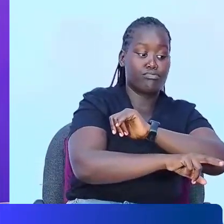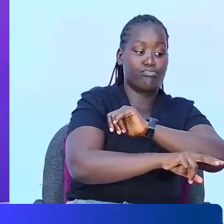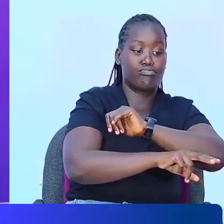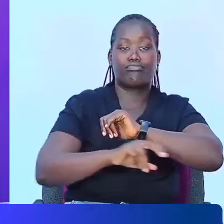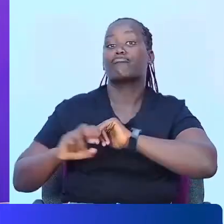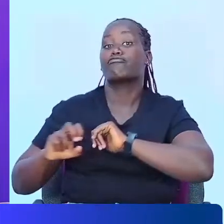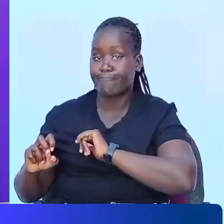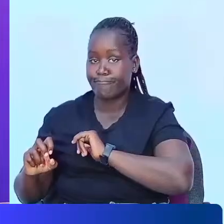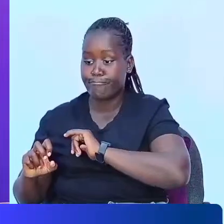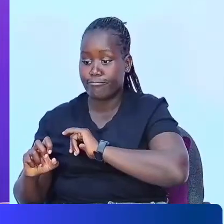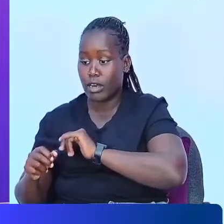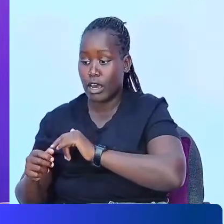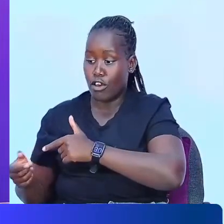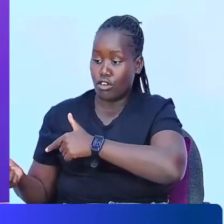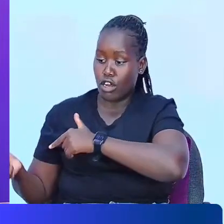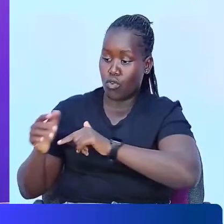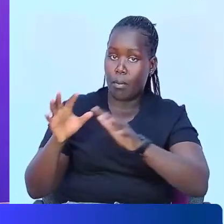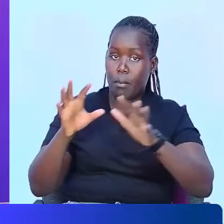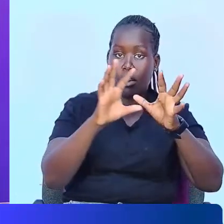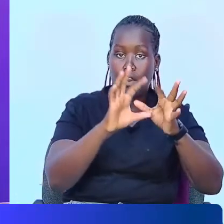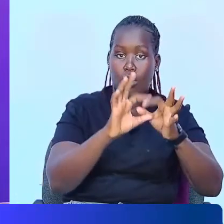and connect for you.